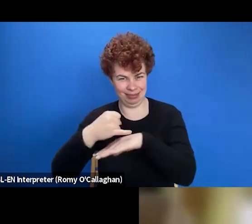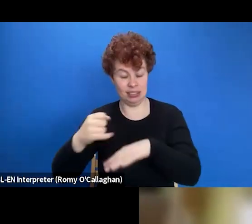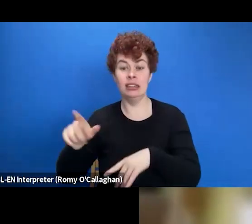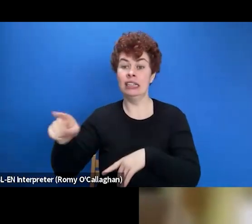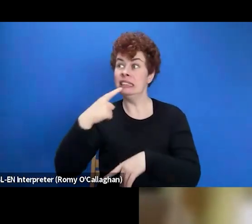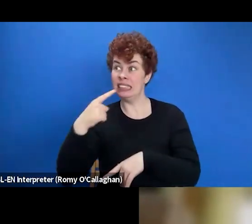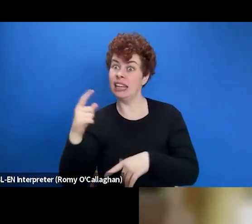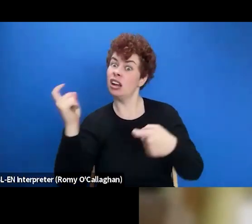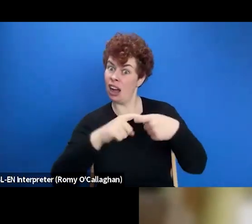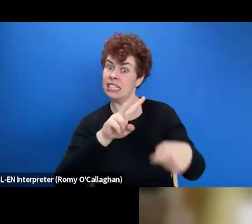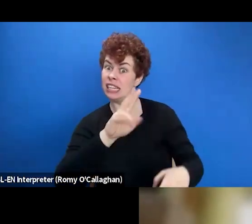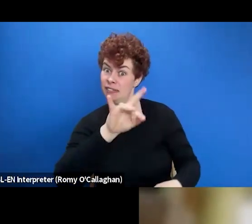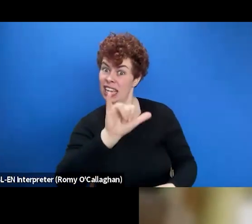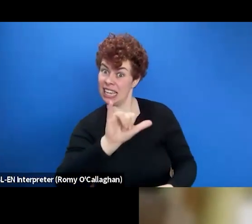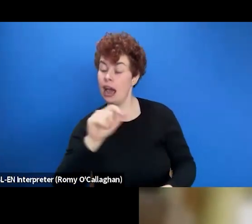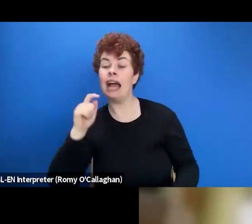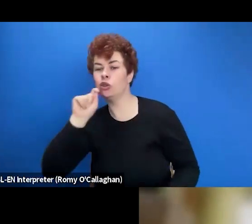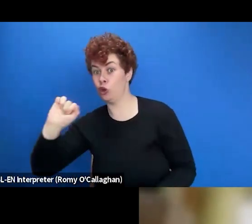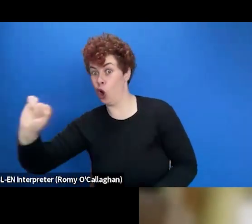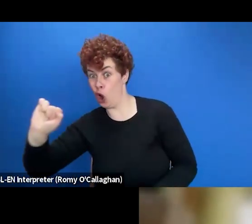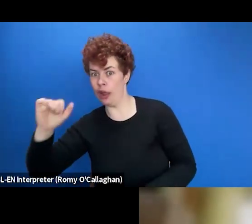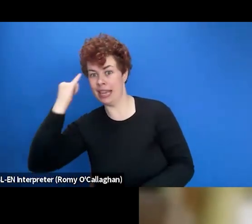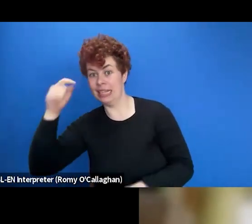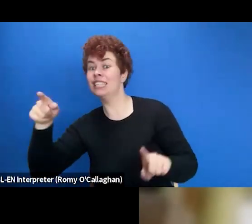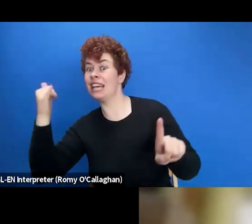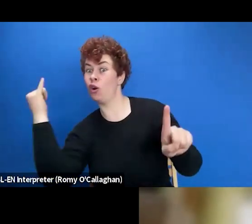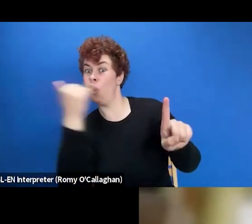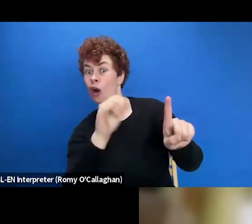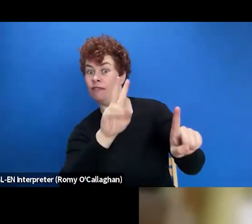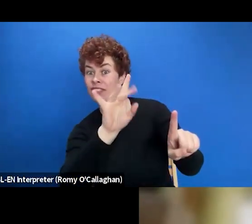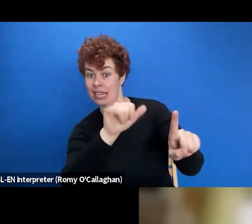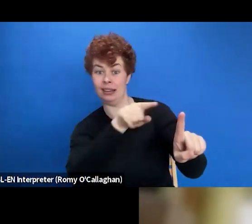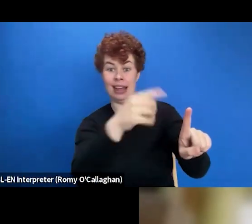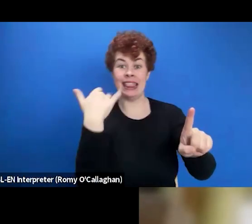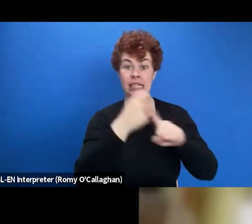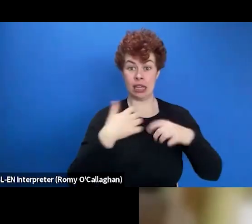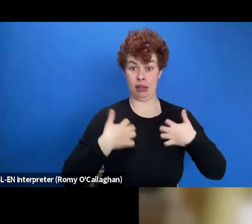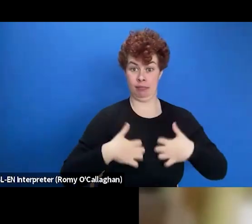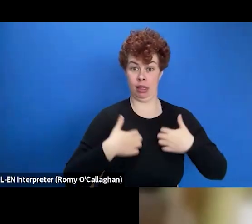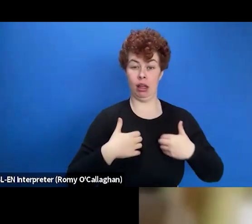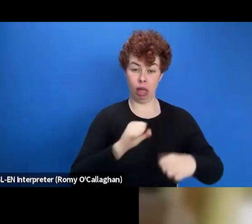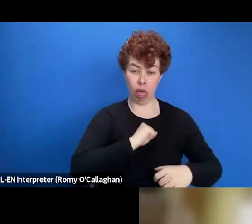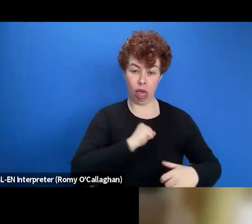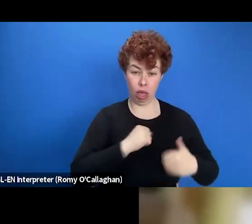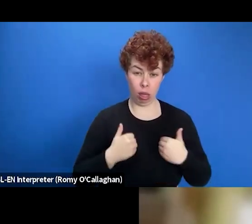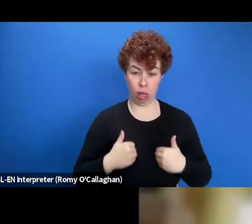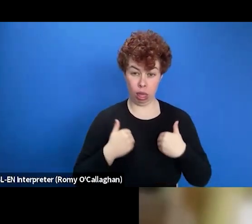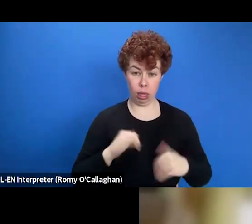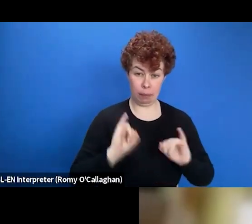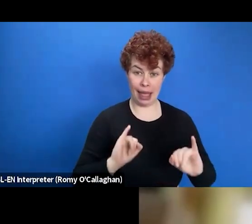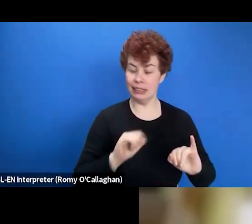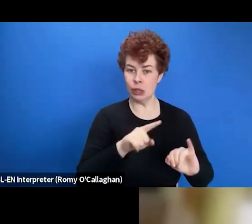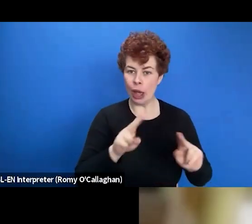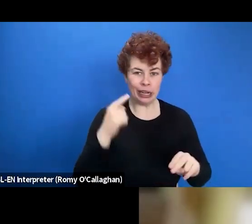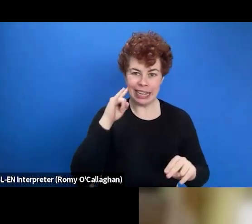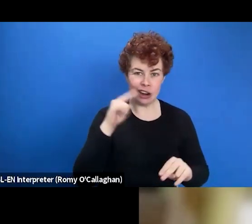Vicky? I told her the idea, phoned up Vicky, and Vicky had a chest infection. You could hardly hear her down the phone. And I